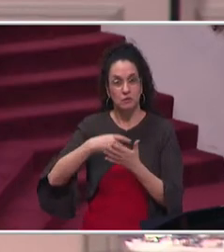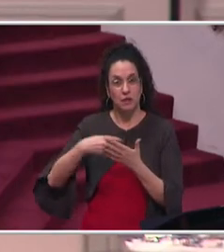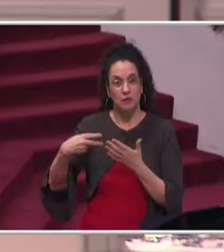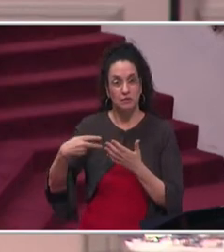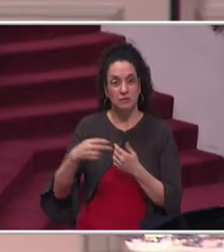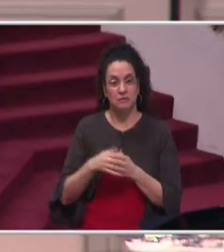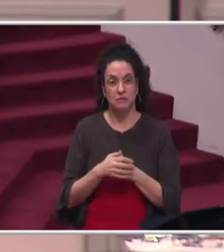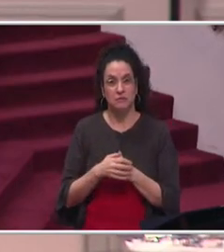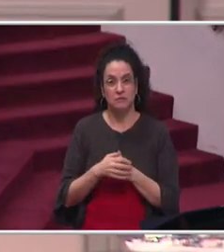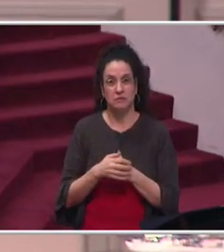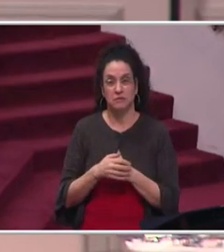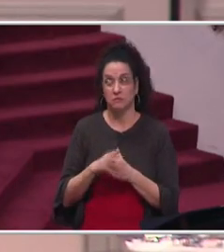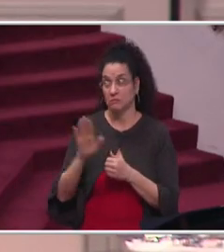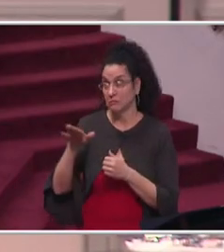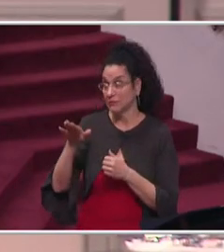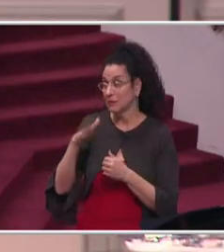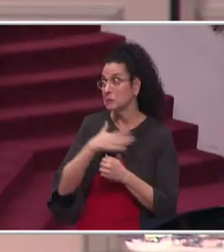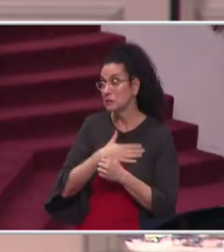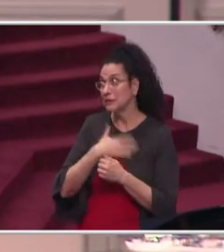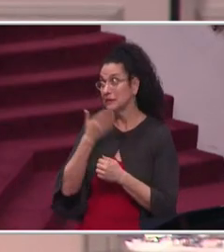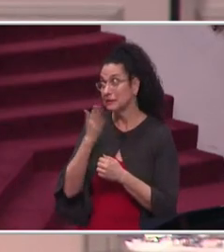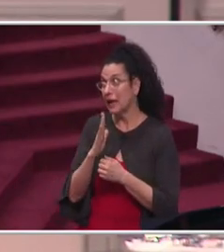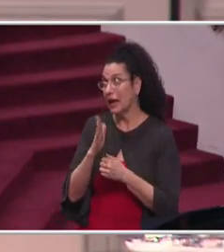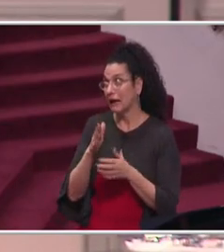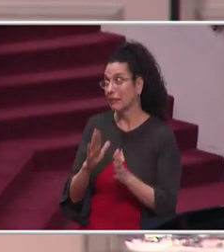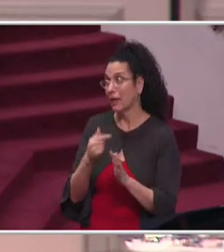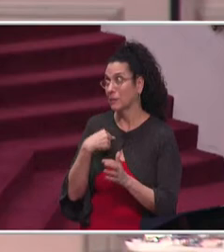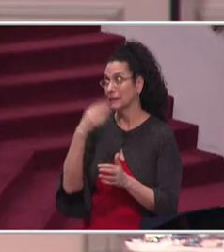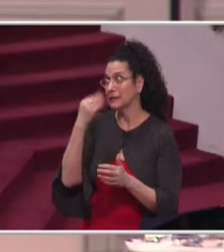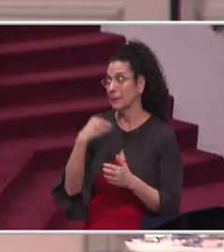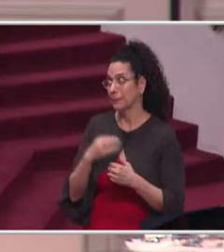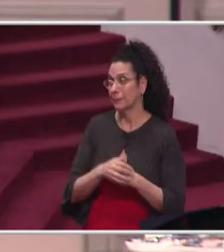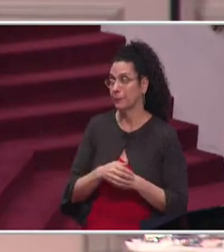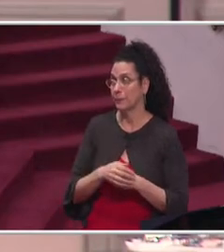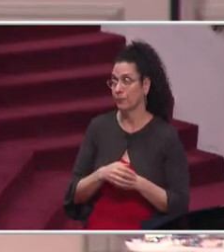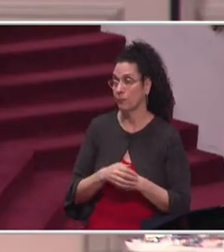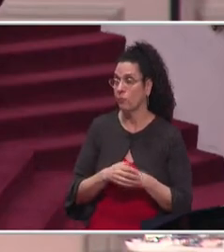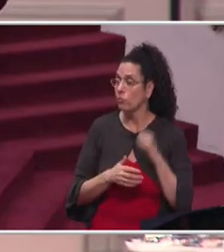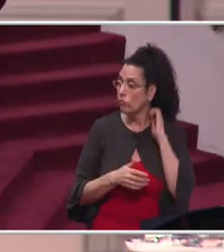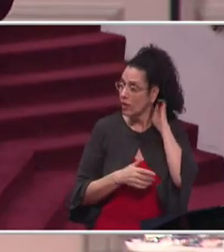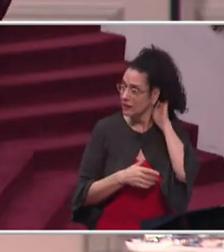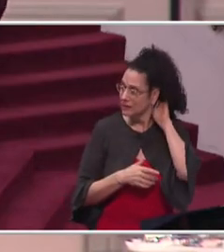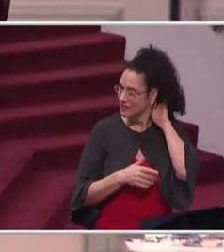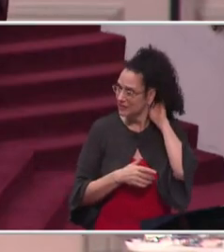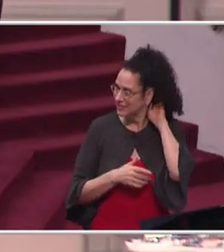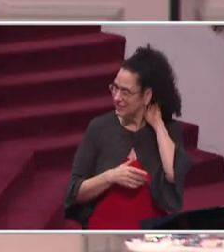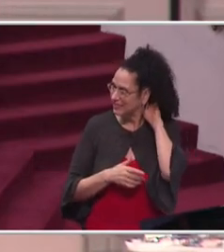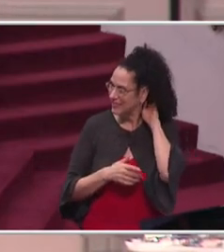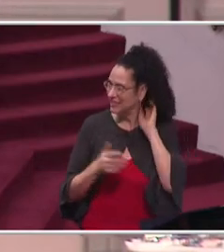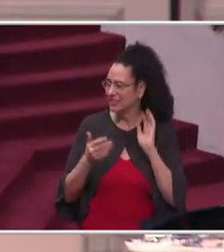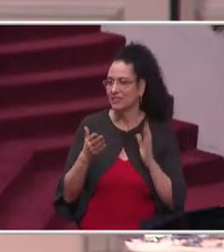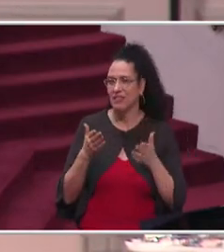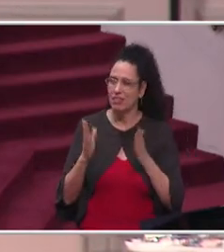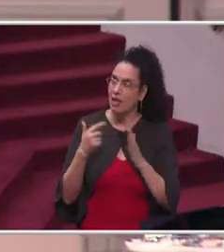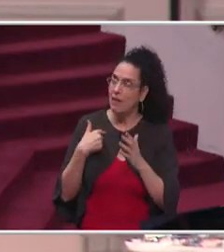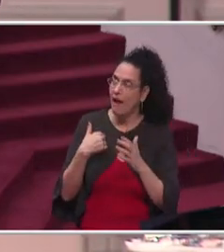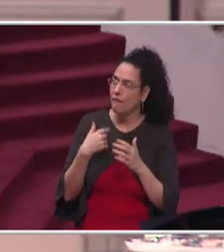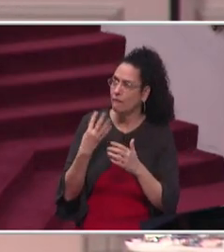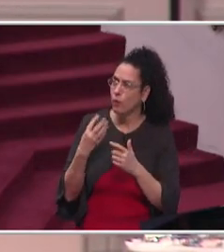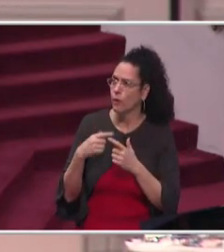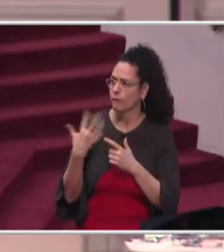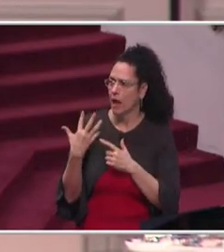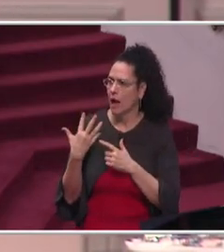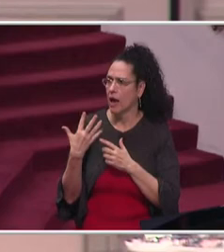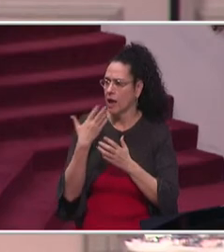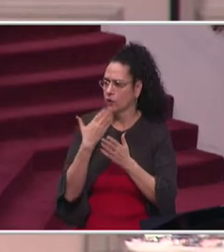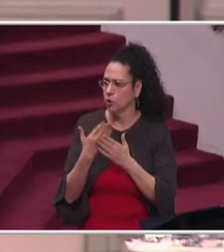to God, just let me sleep, please. You know, let me have 4 or 5 good hours. If I get 5 good